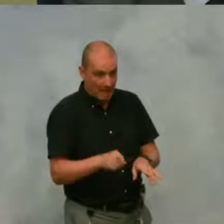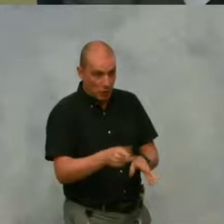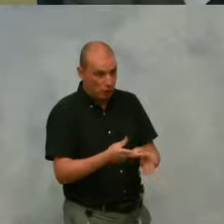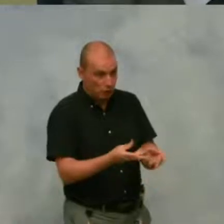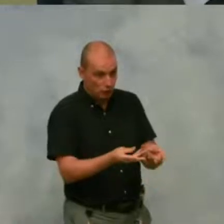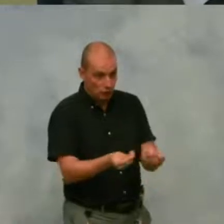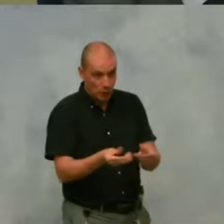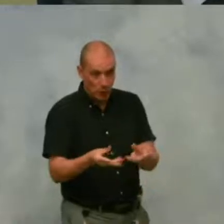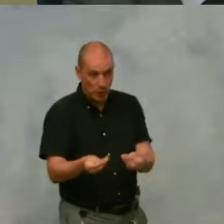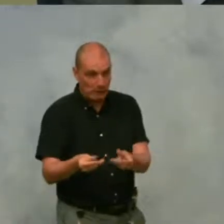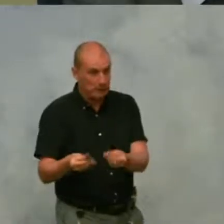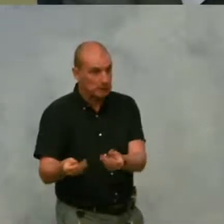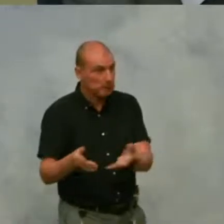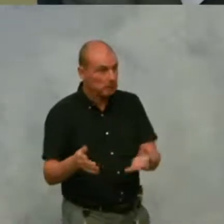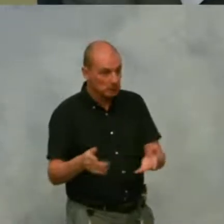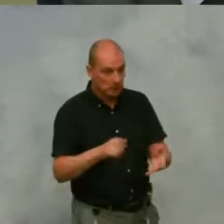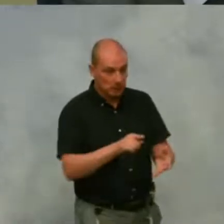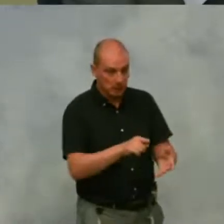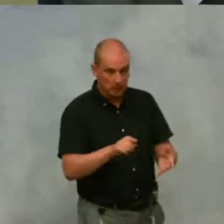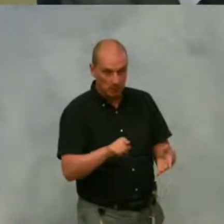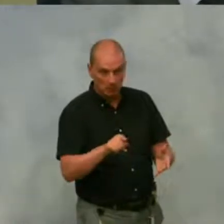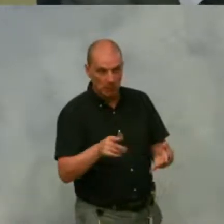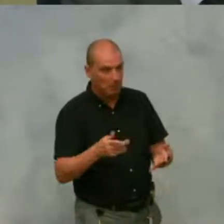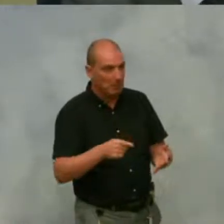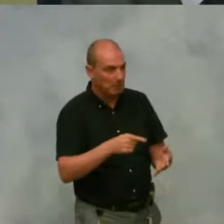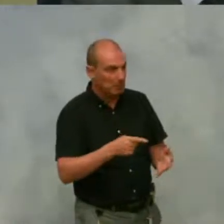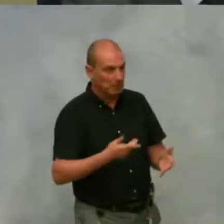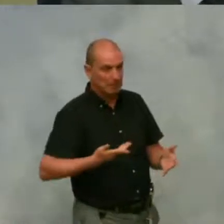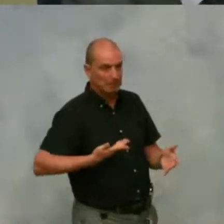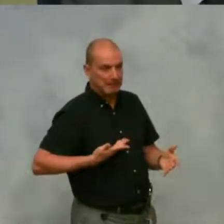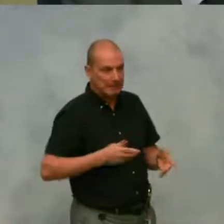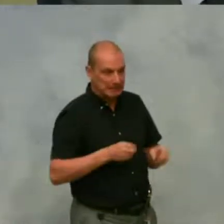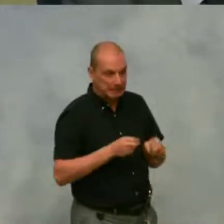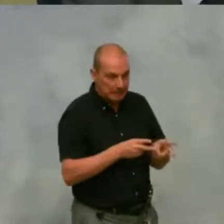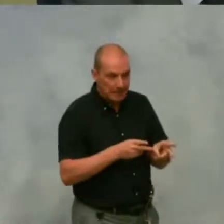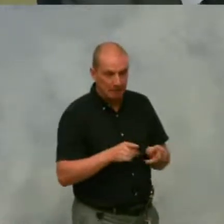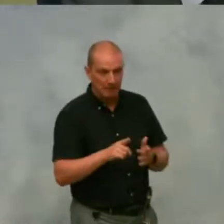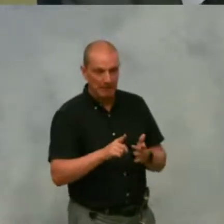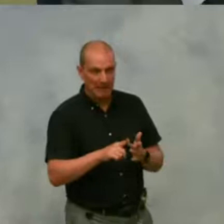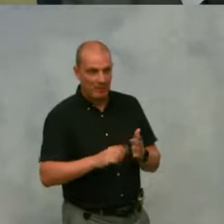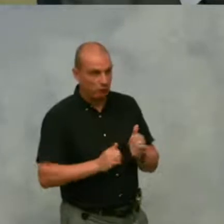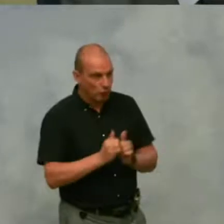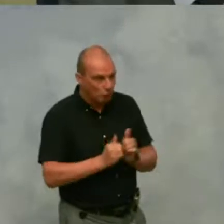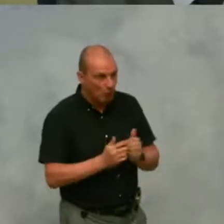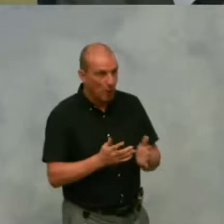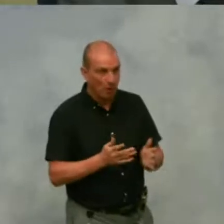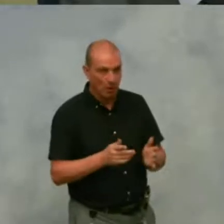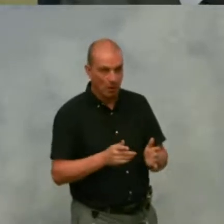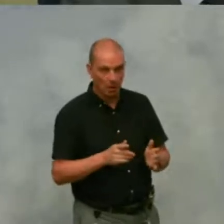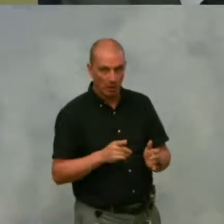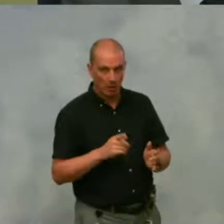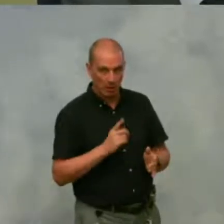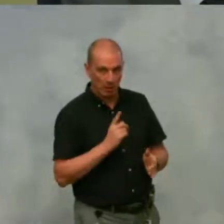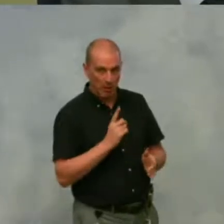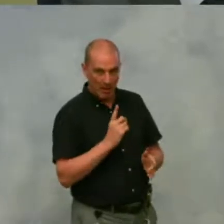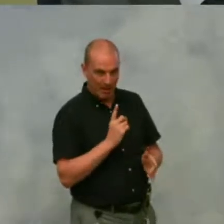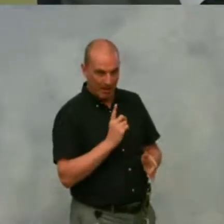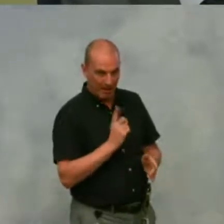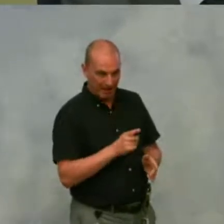resources, not just for business systems, but also that can be for infrastructure as well, where it's dedicated to that particular resource.